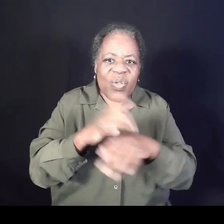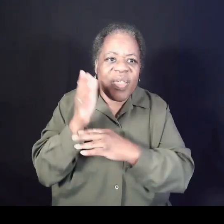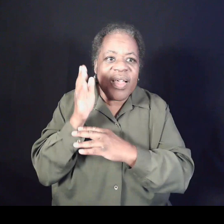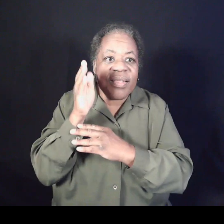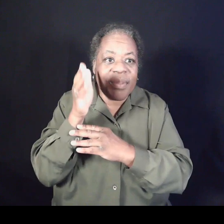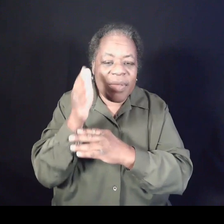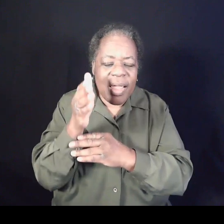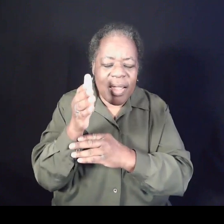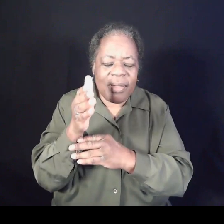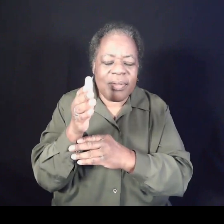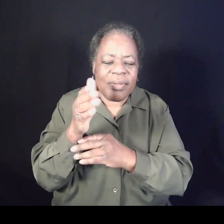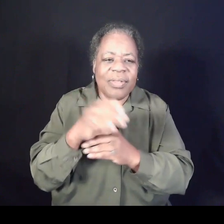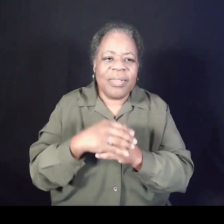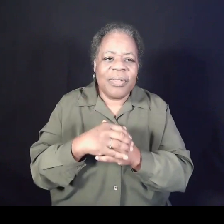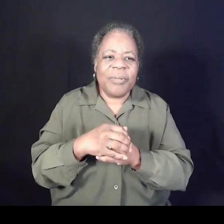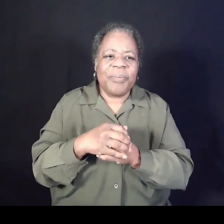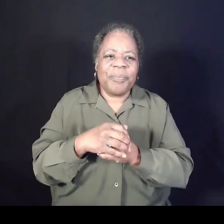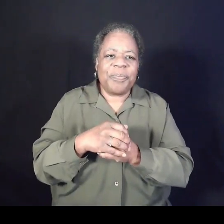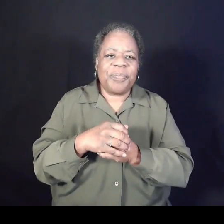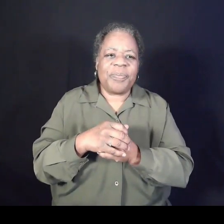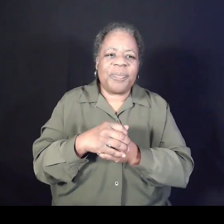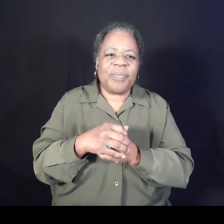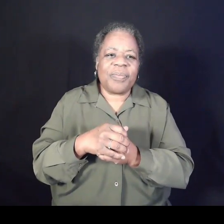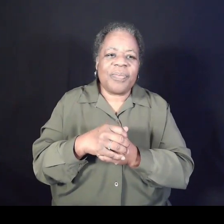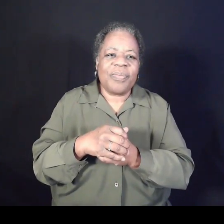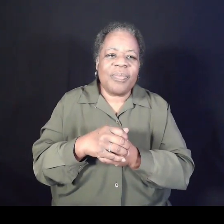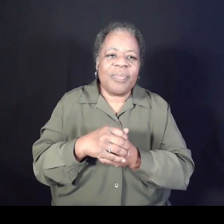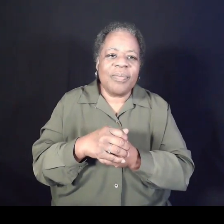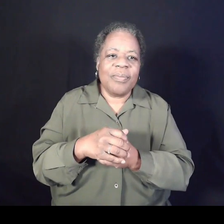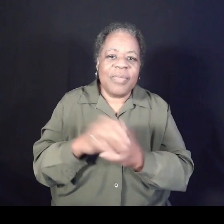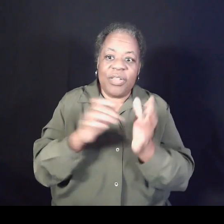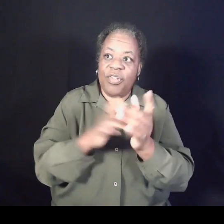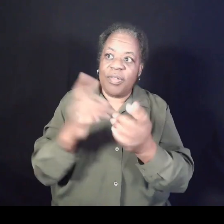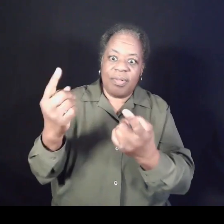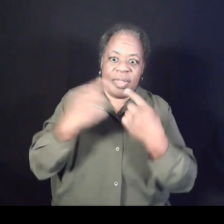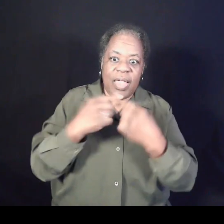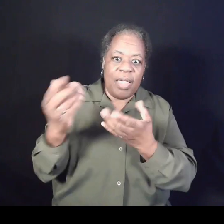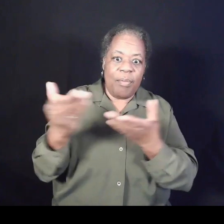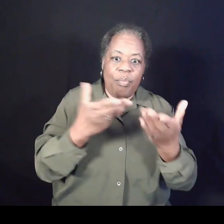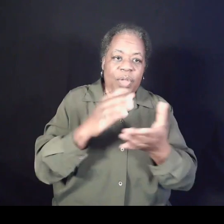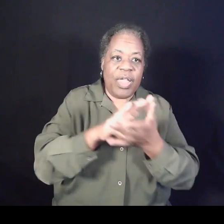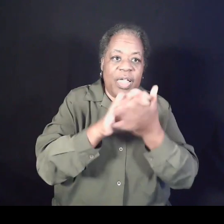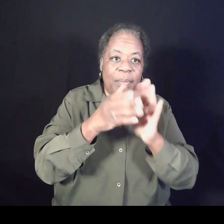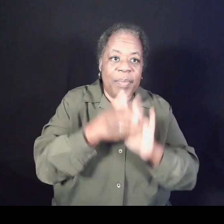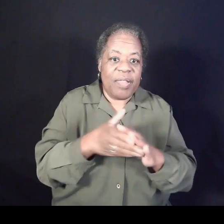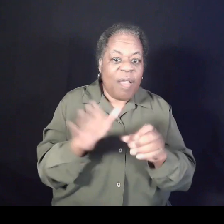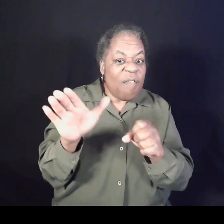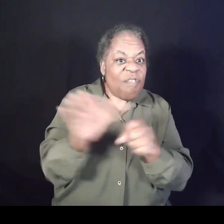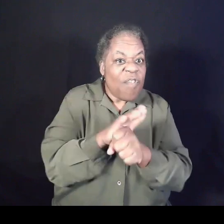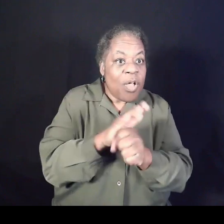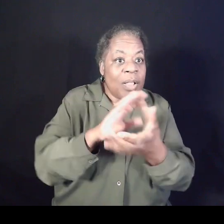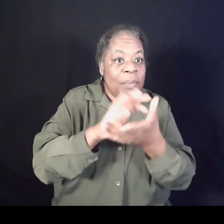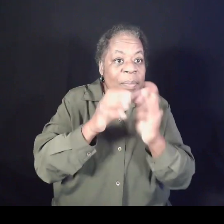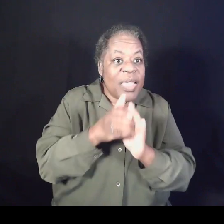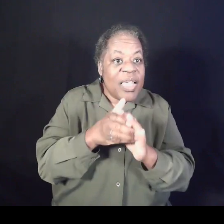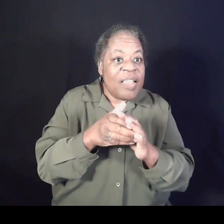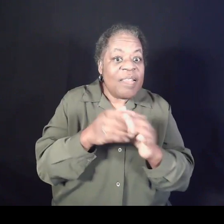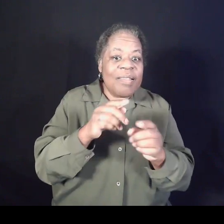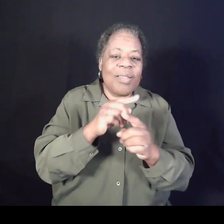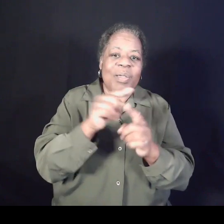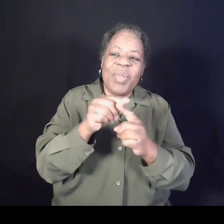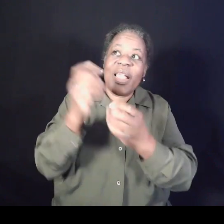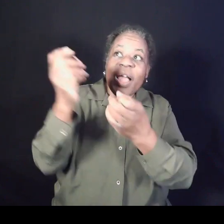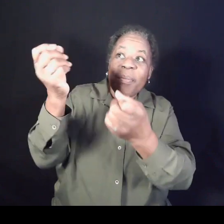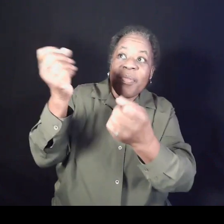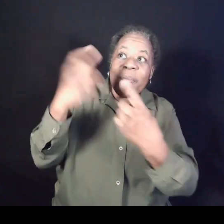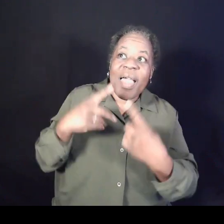someday. And while Jesus came bringing peace, that peace won't come in its fullness until he returns, comes a